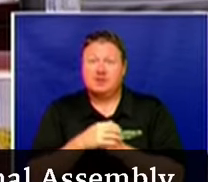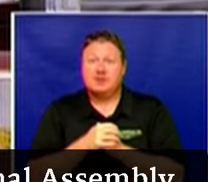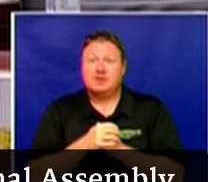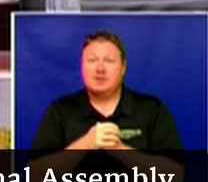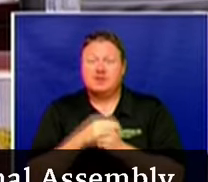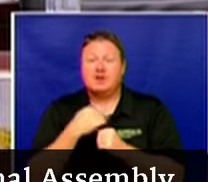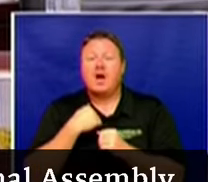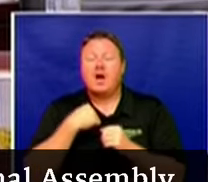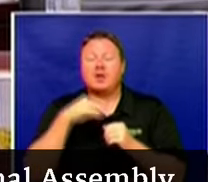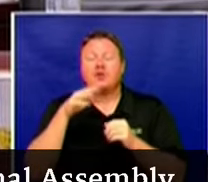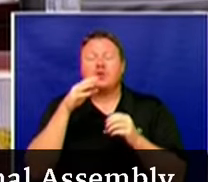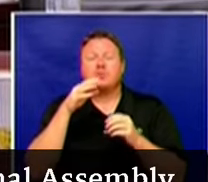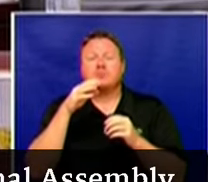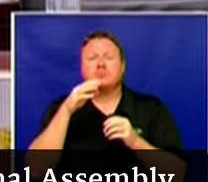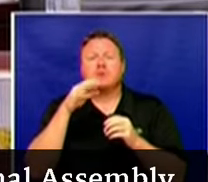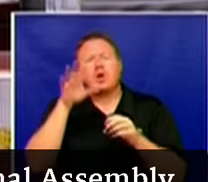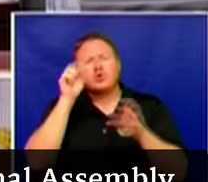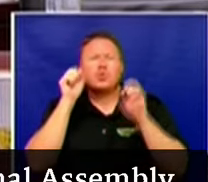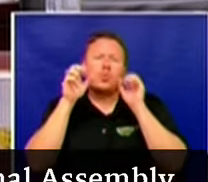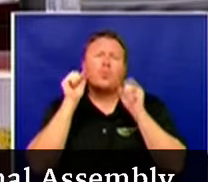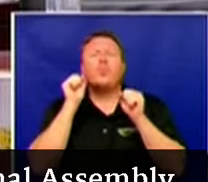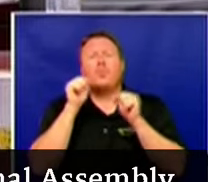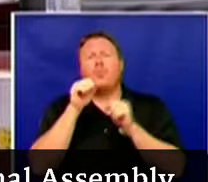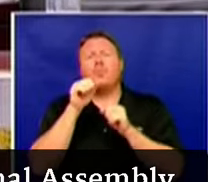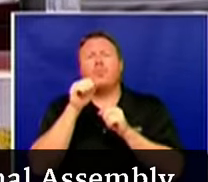similar response that we have given.